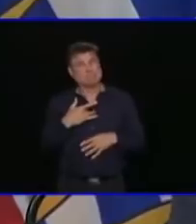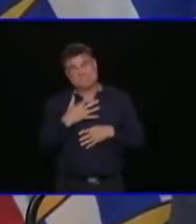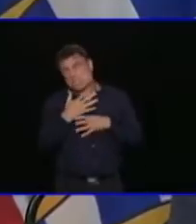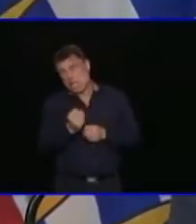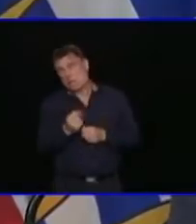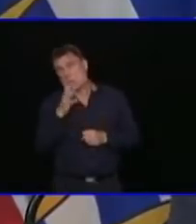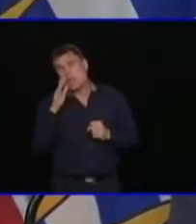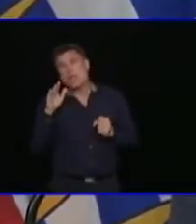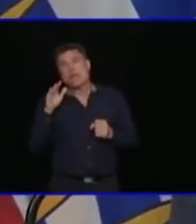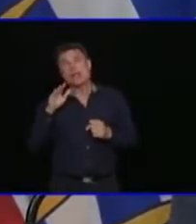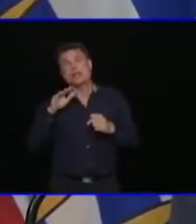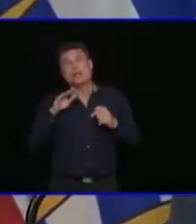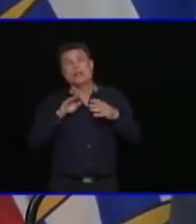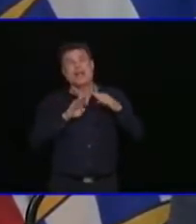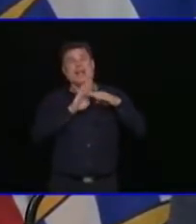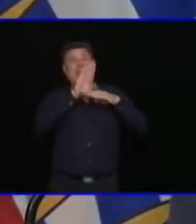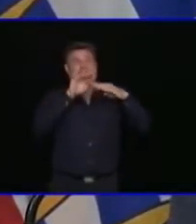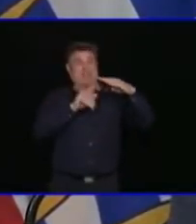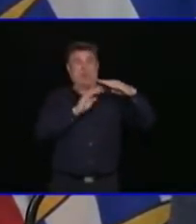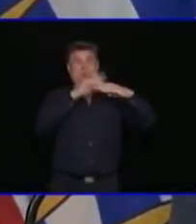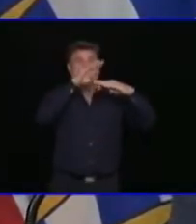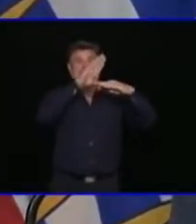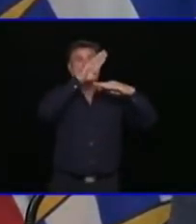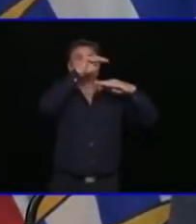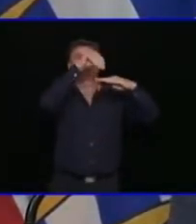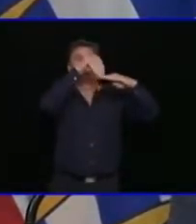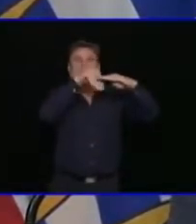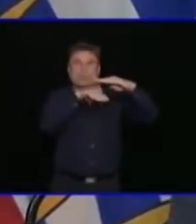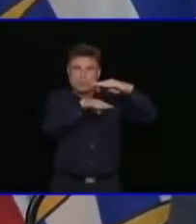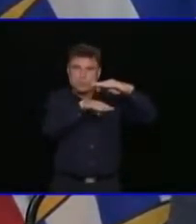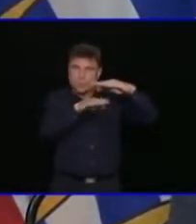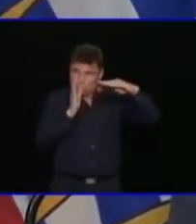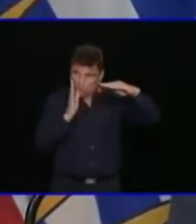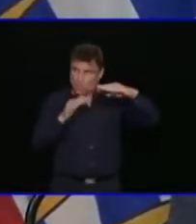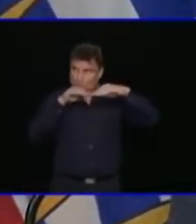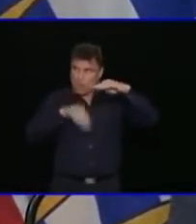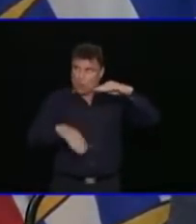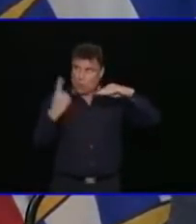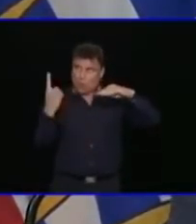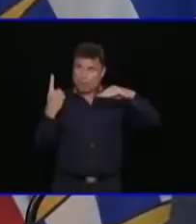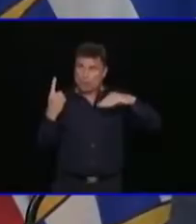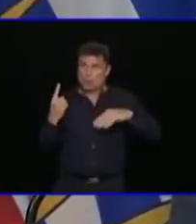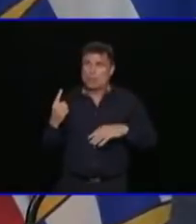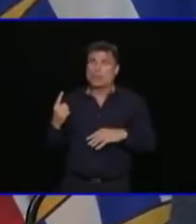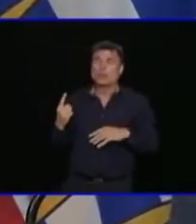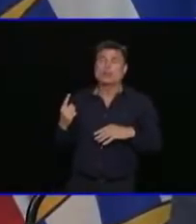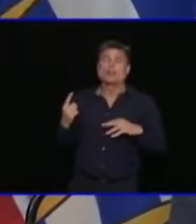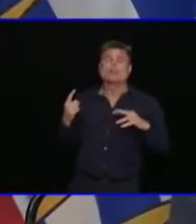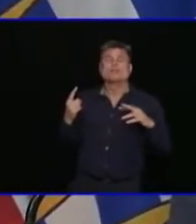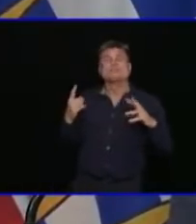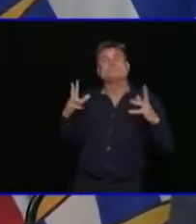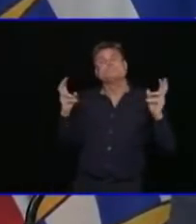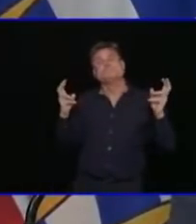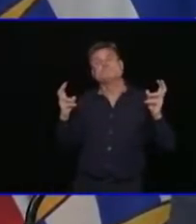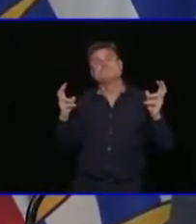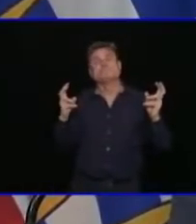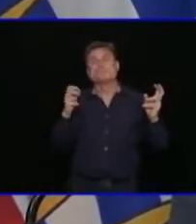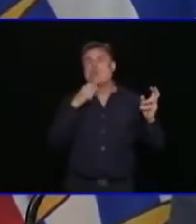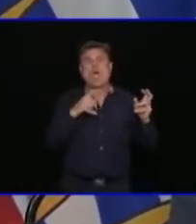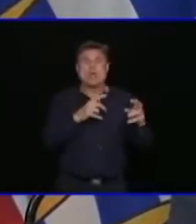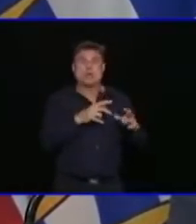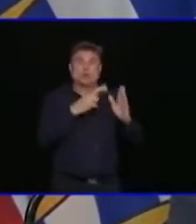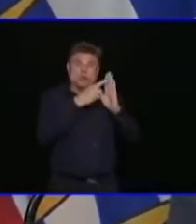reversing direction on sort of allowing relaxation of some of the restrictions out there, or are we going to have to